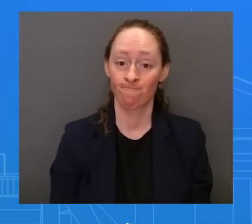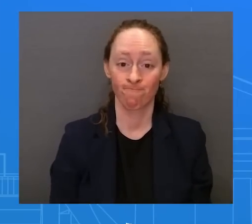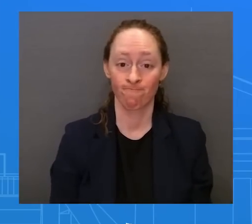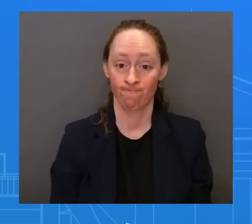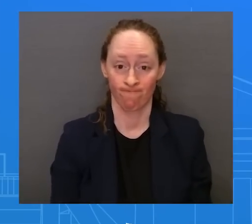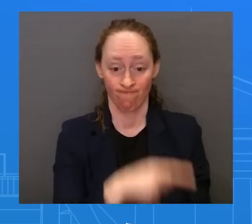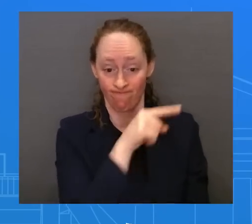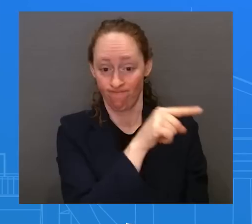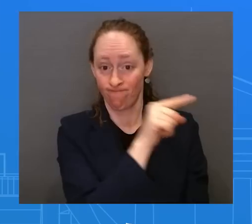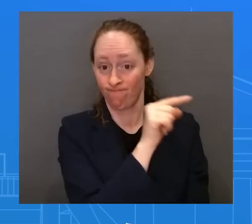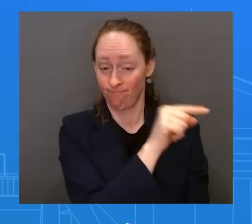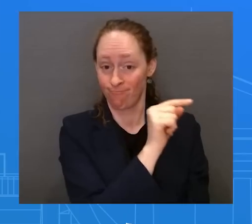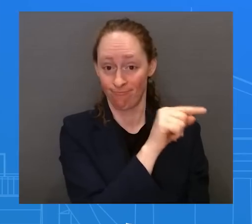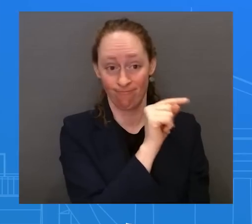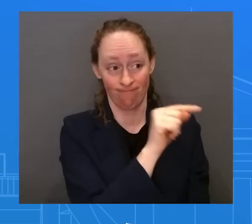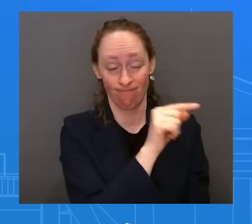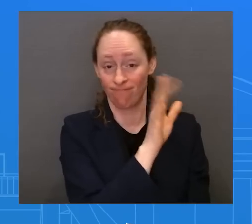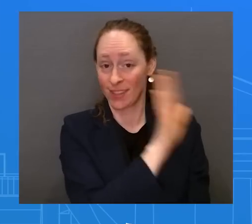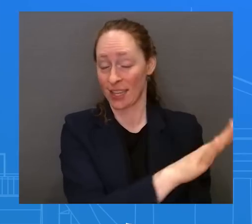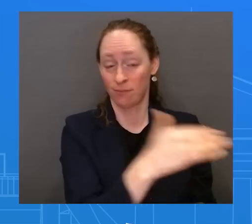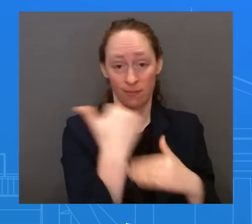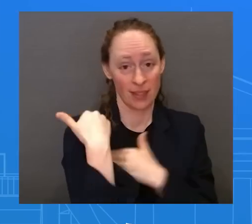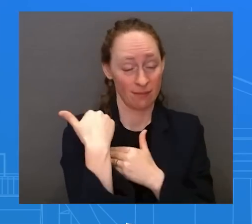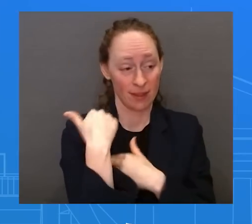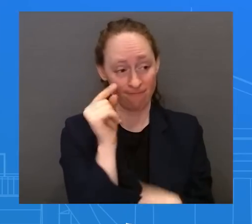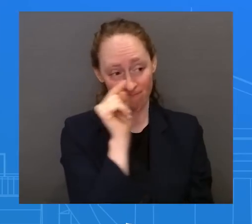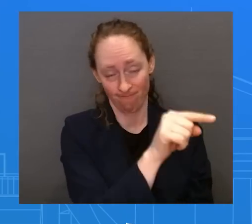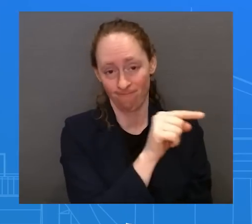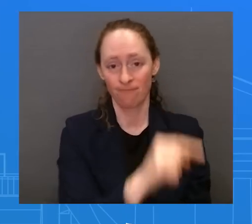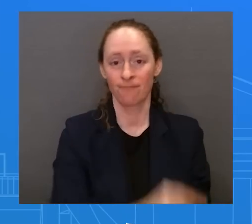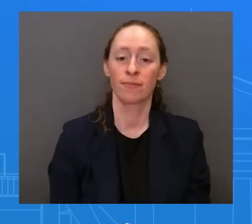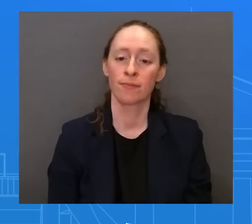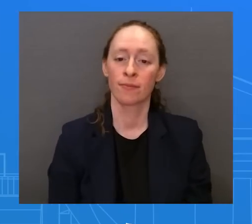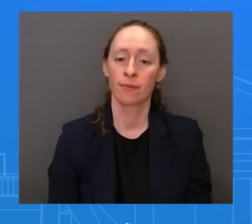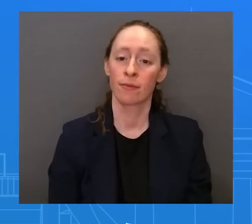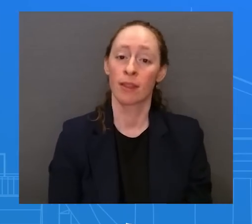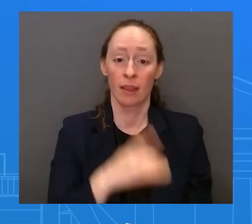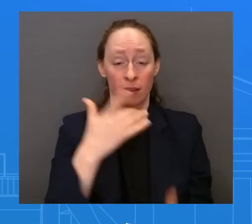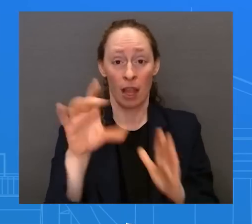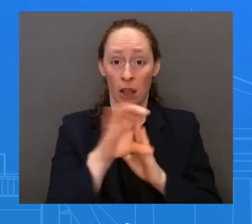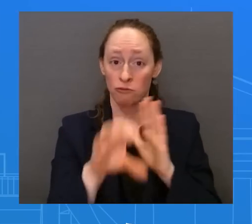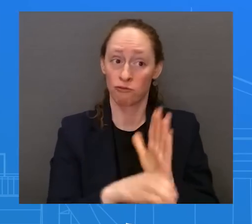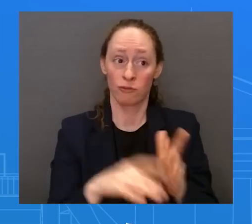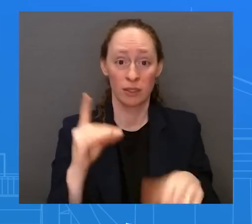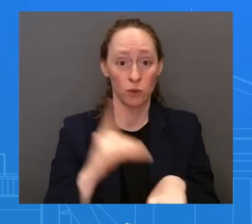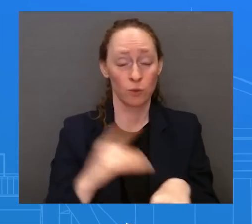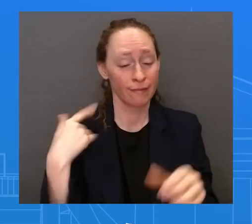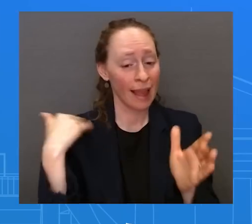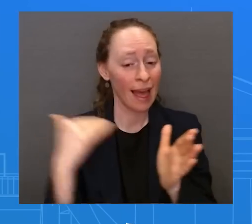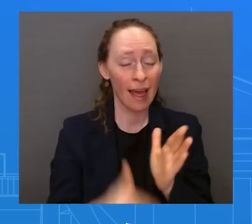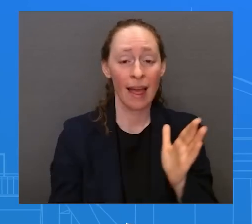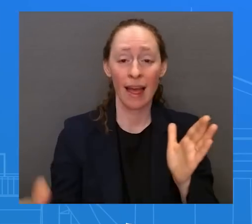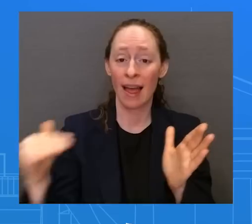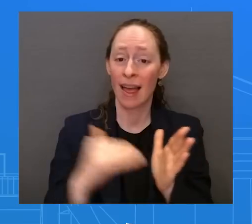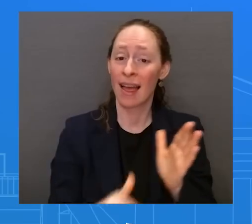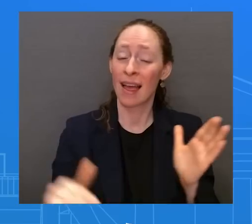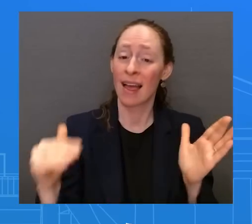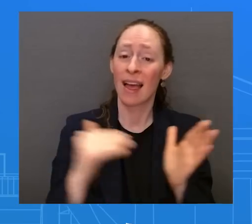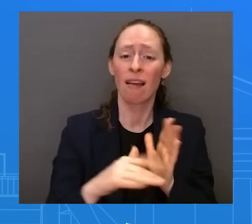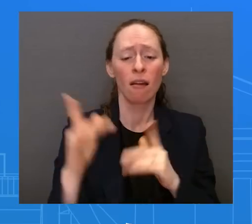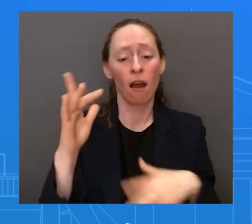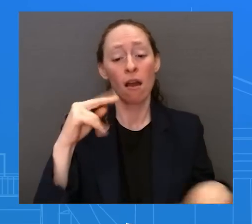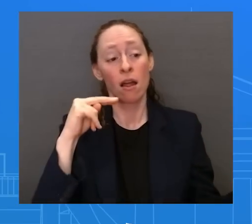it is their responsibility their constitutional responsibility can't say that enough they should be done without negotiations this should be done without